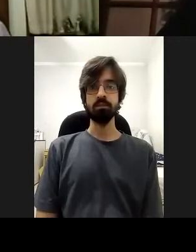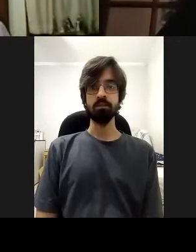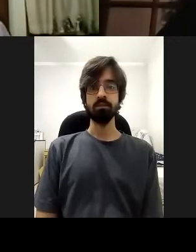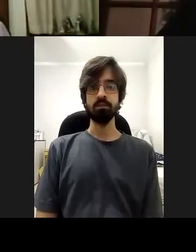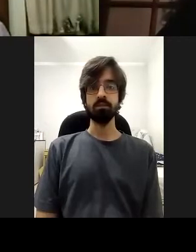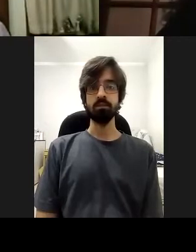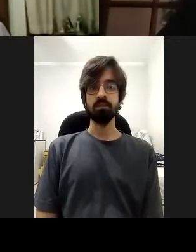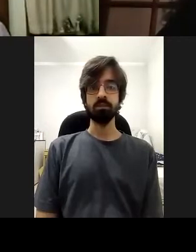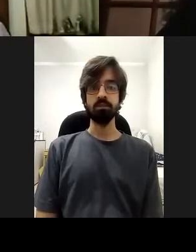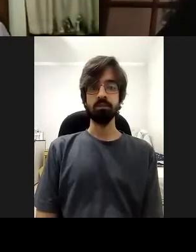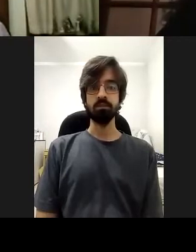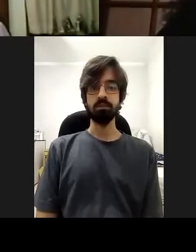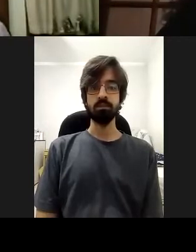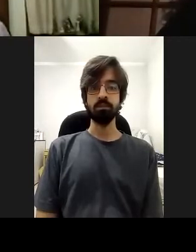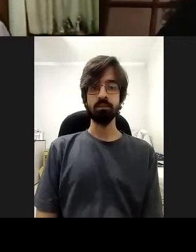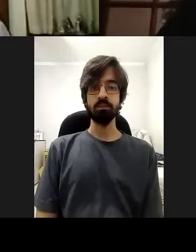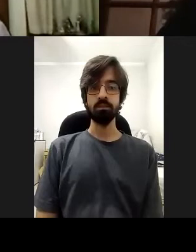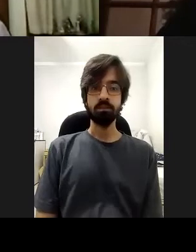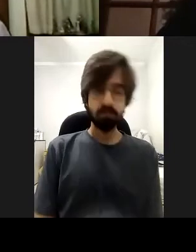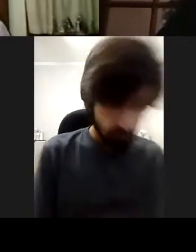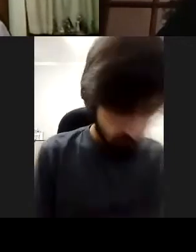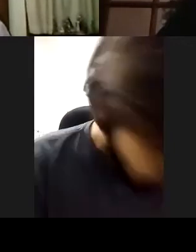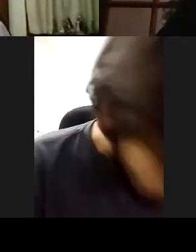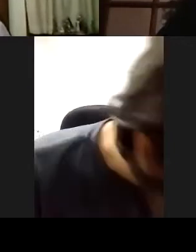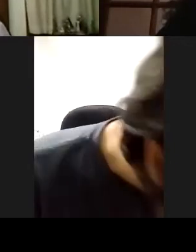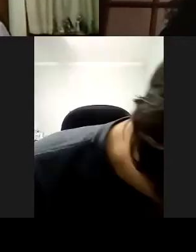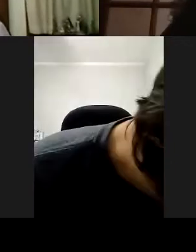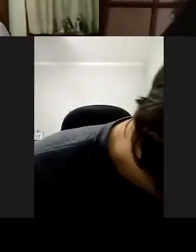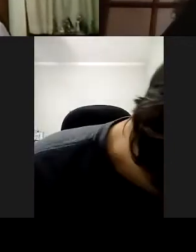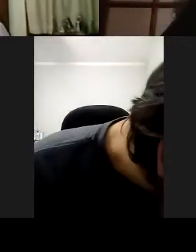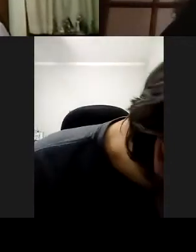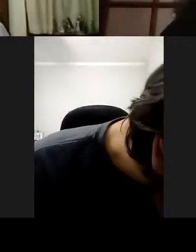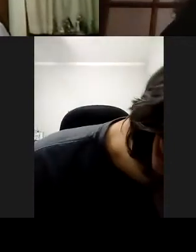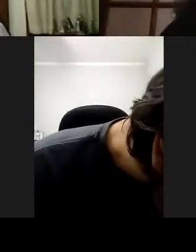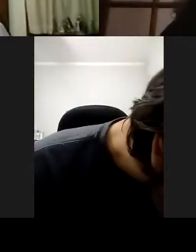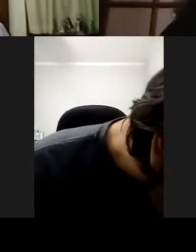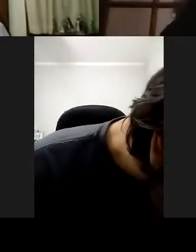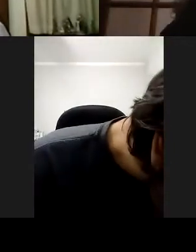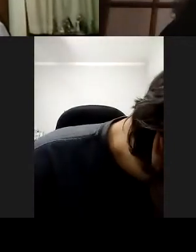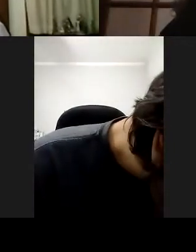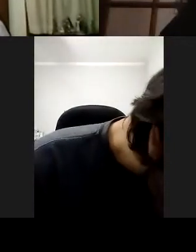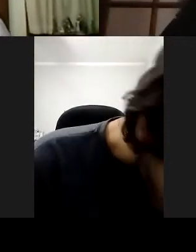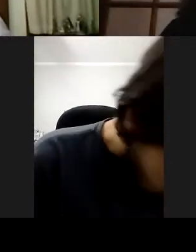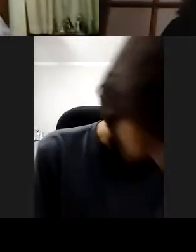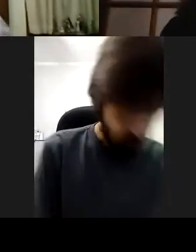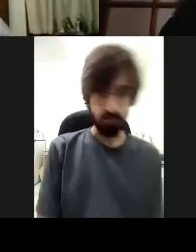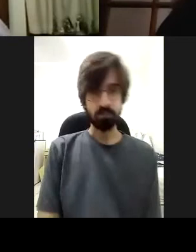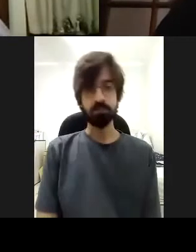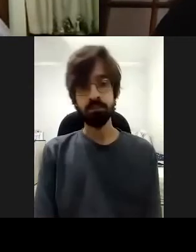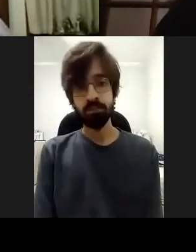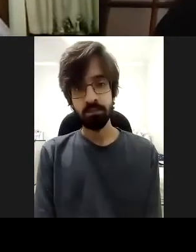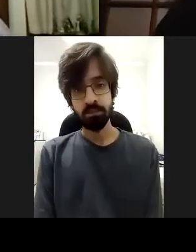systems. Yeah, look, the two ideas come from the same stable. They're